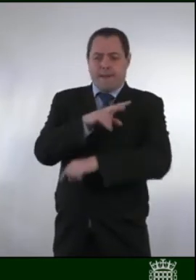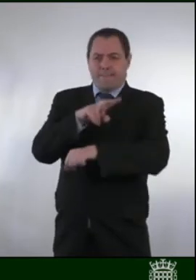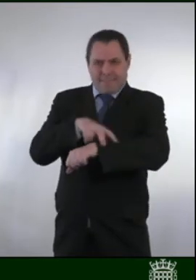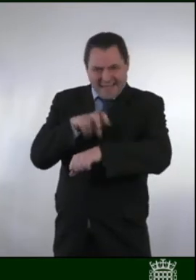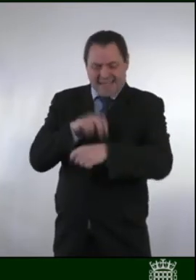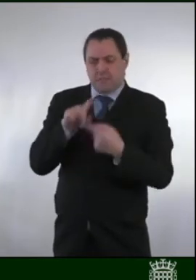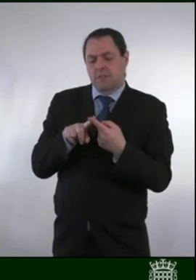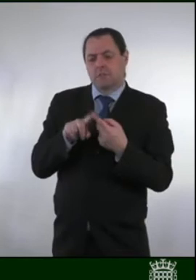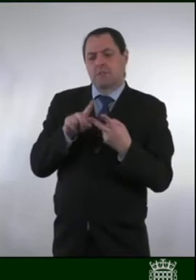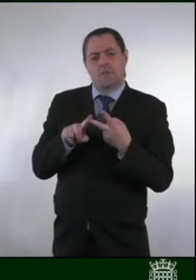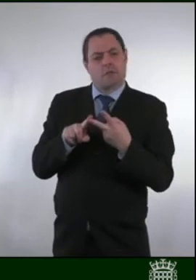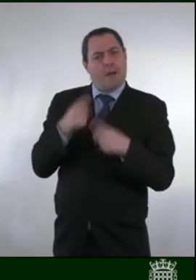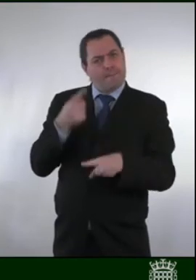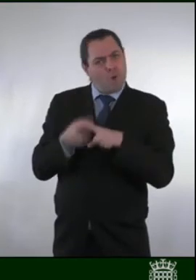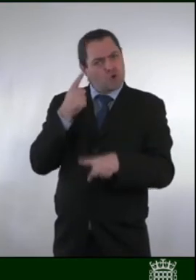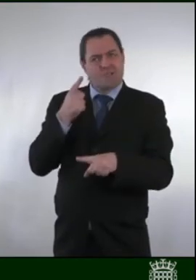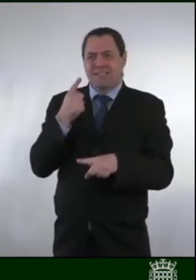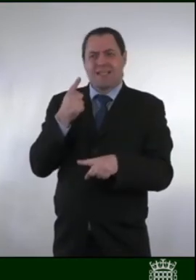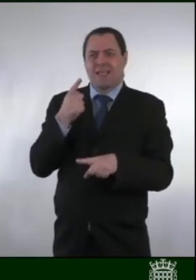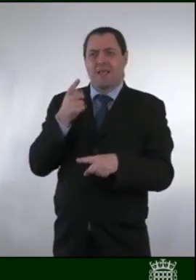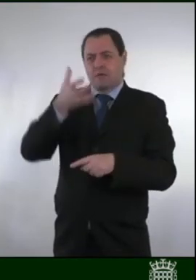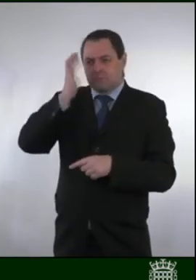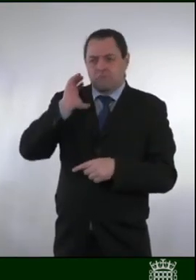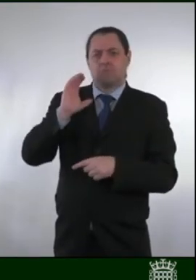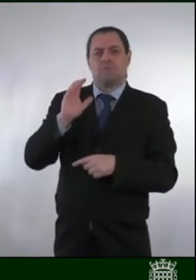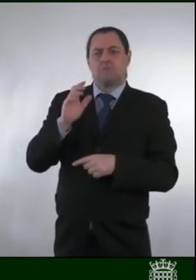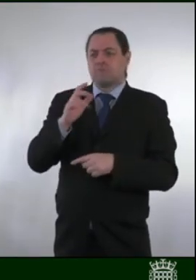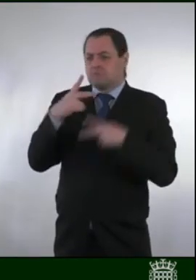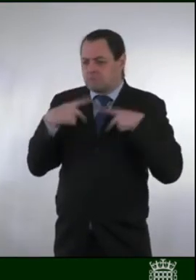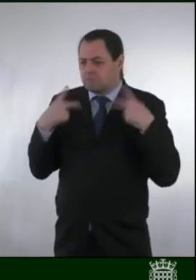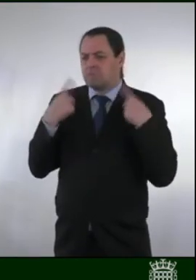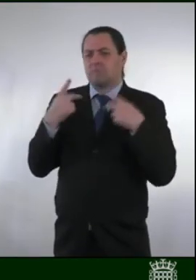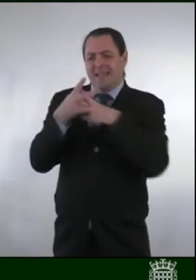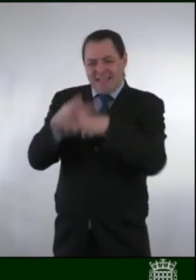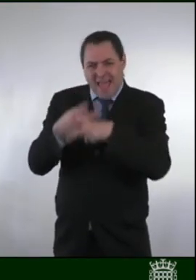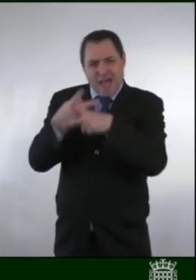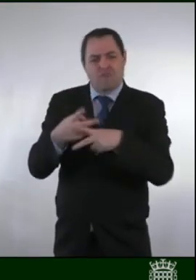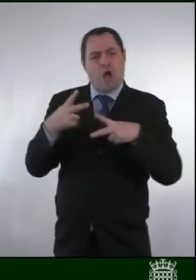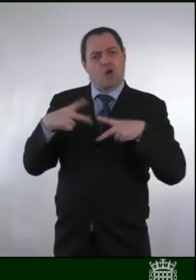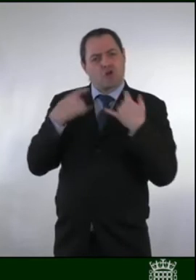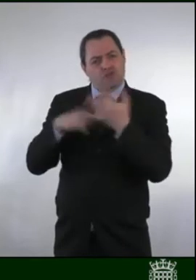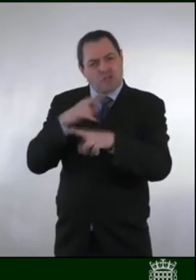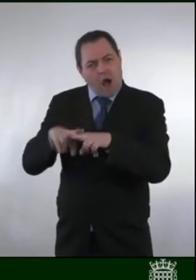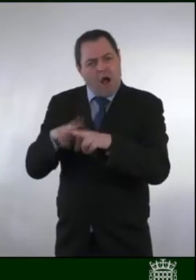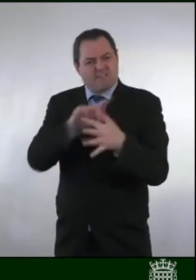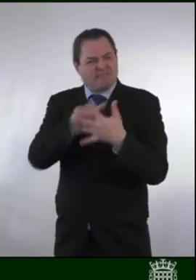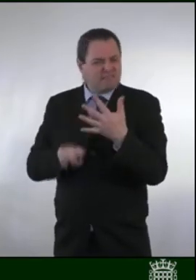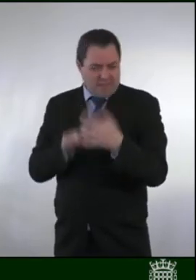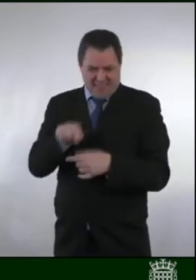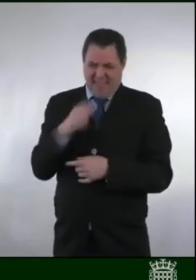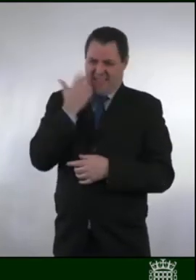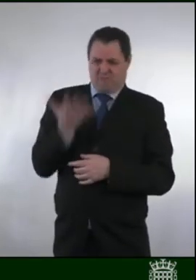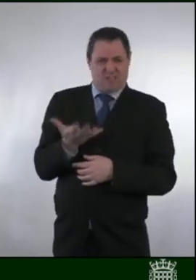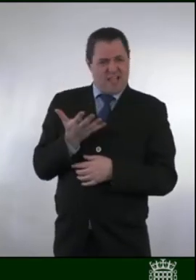officers, emergency service workers, carers, teachers, nursery staff, and all those whose essential daily work brings them